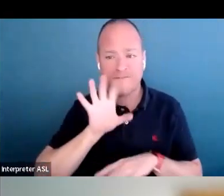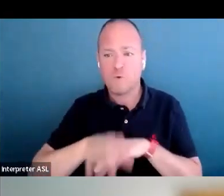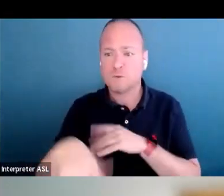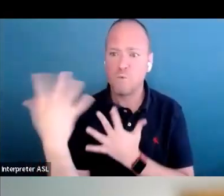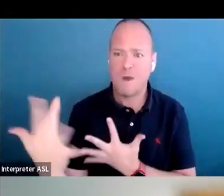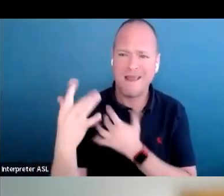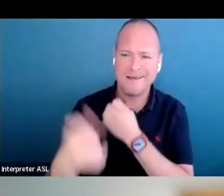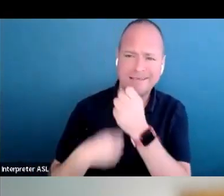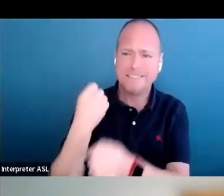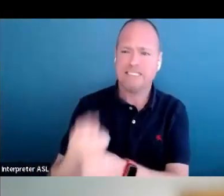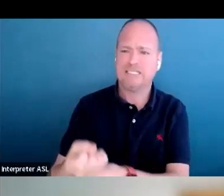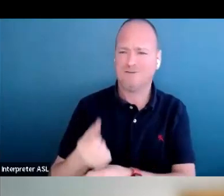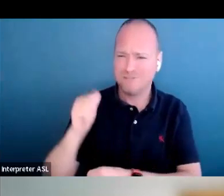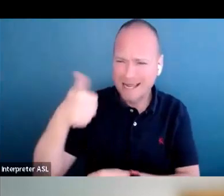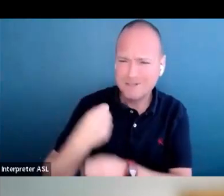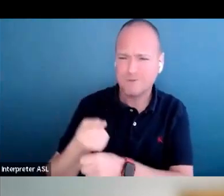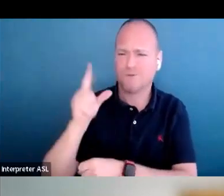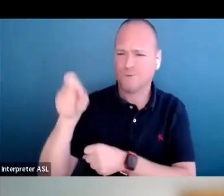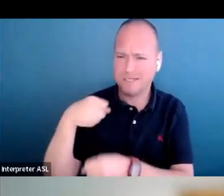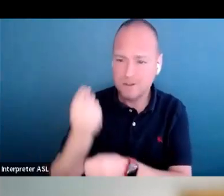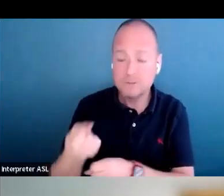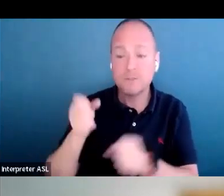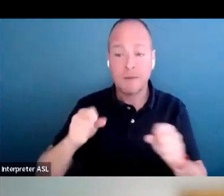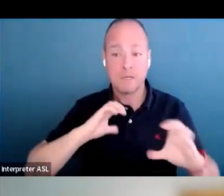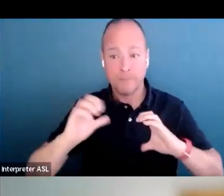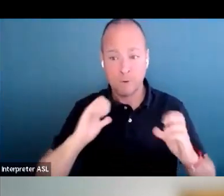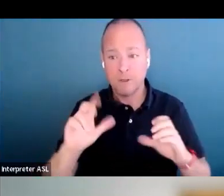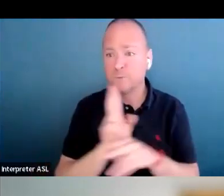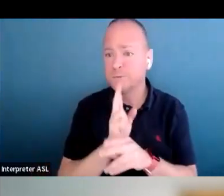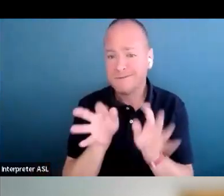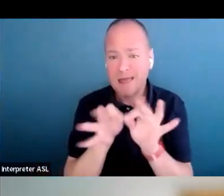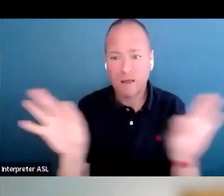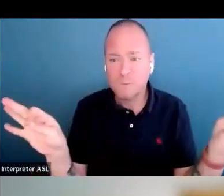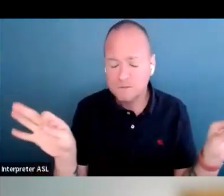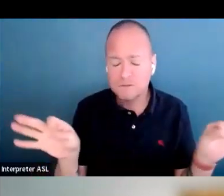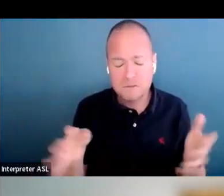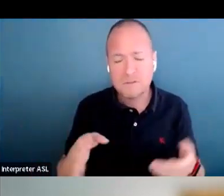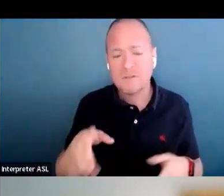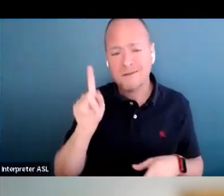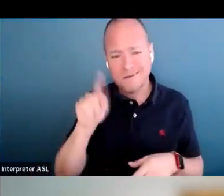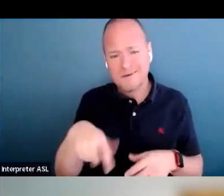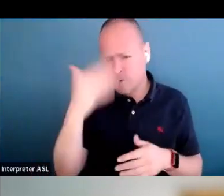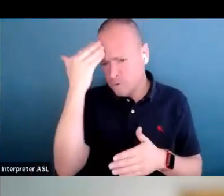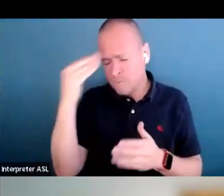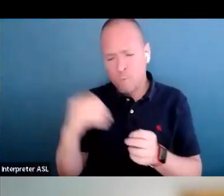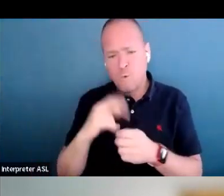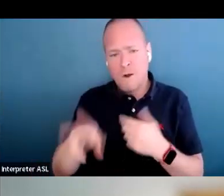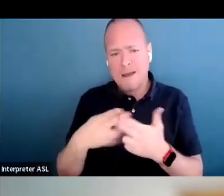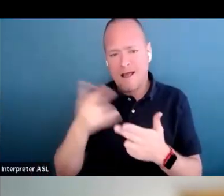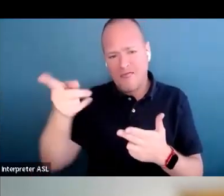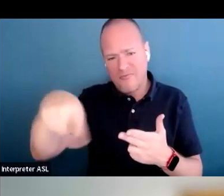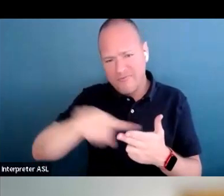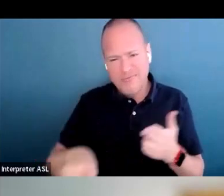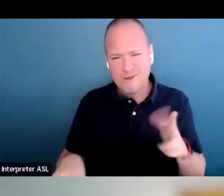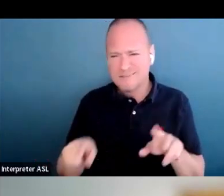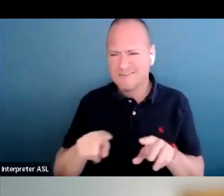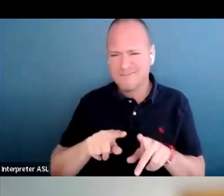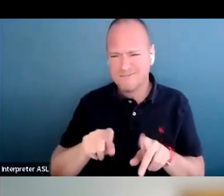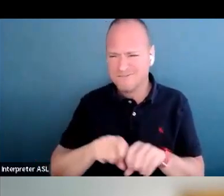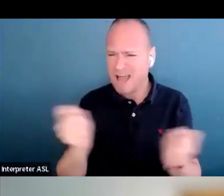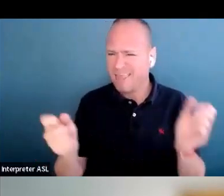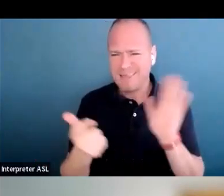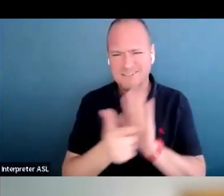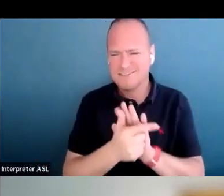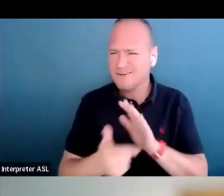even decades, to be able to communicate with language. We need to know more about these violations of basic human and disability